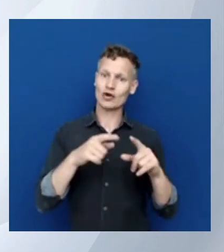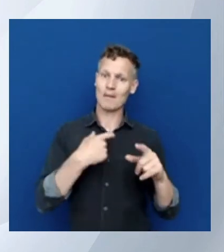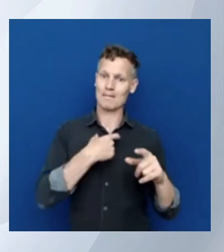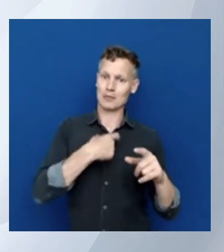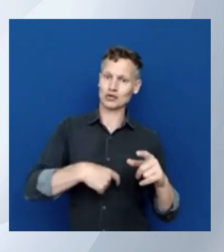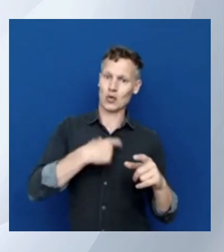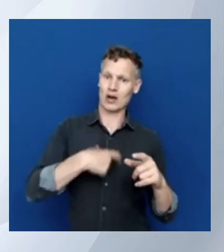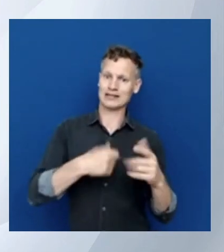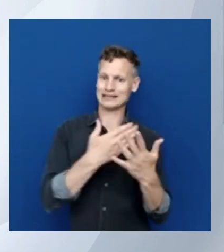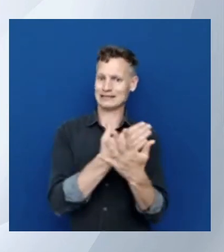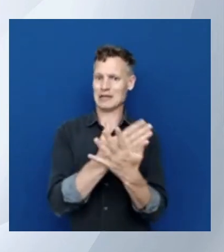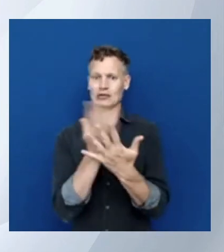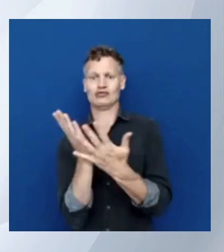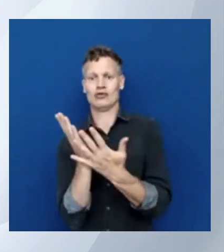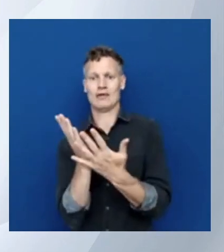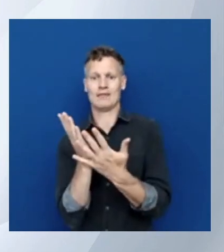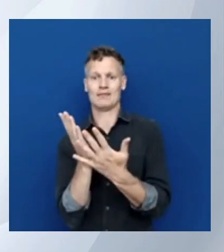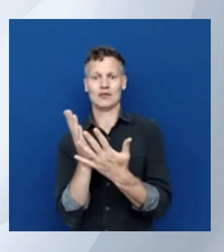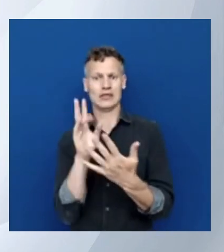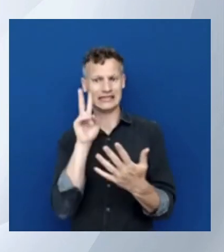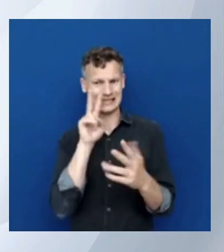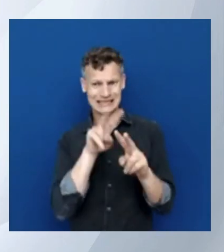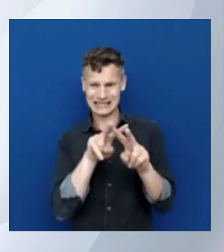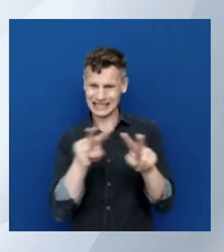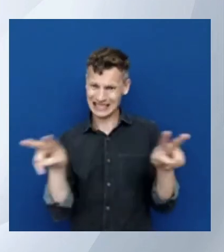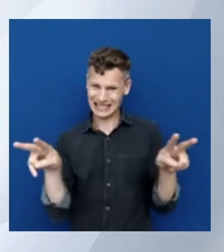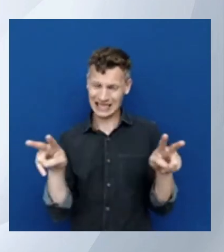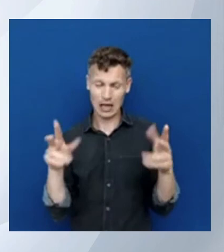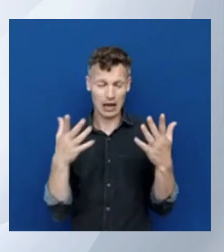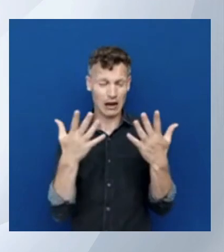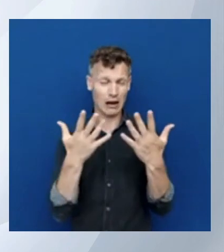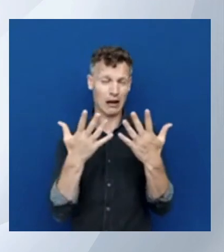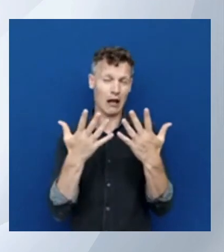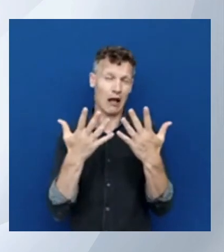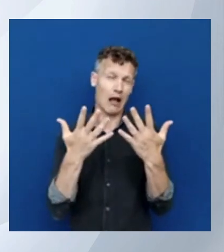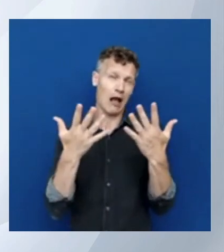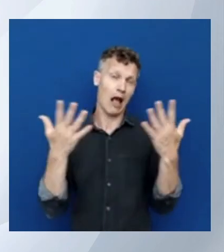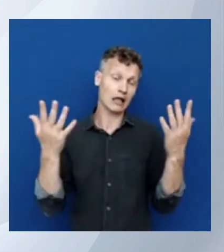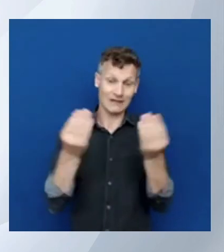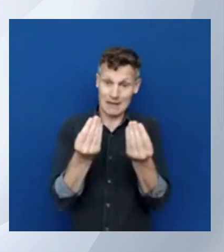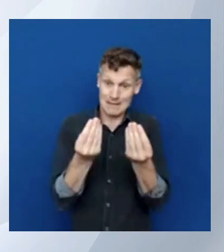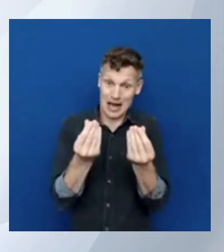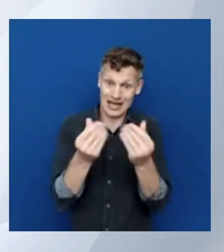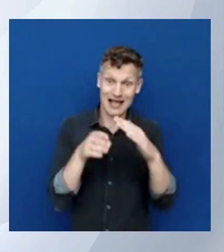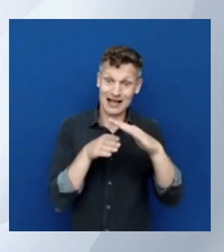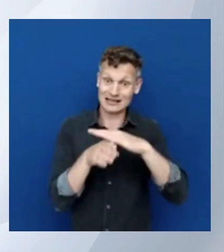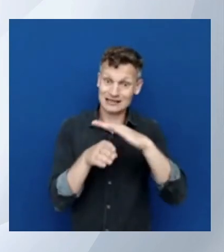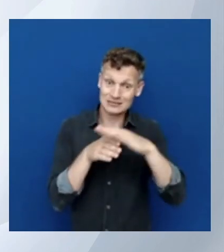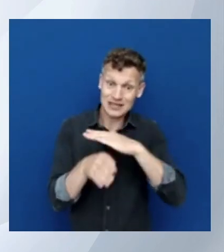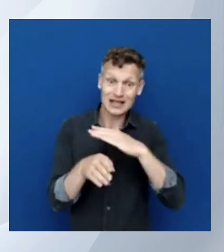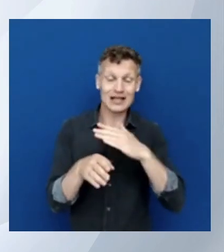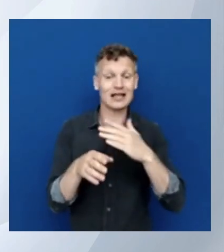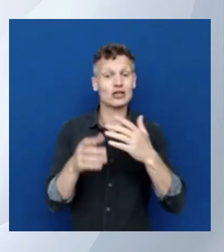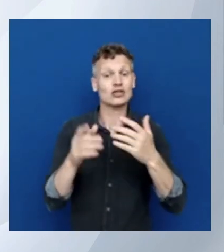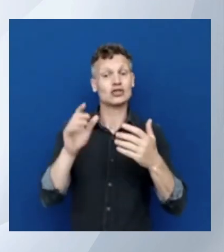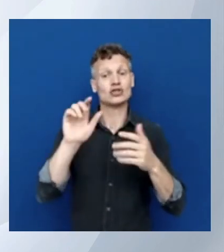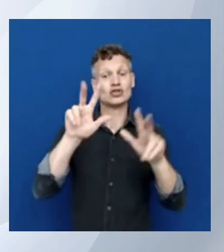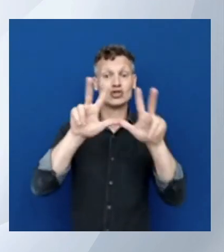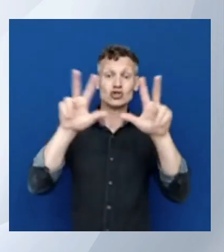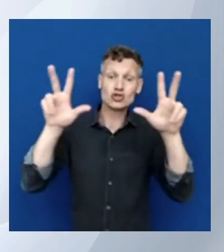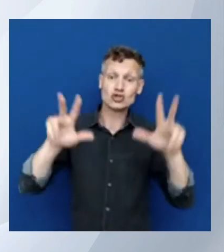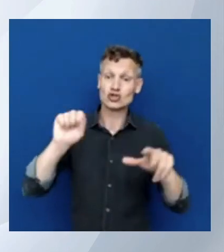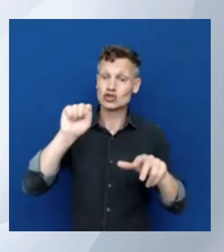look at the trillions of dollars in accessibility software creation that is right now being mandated with stick and